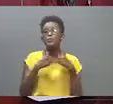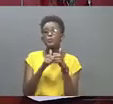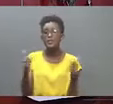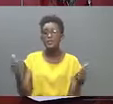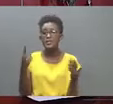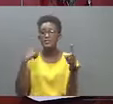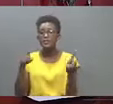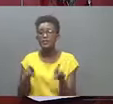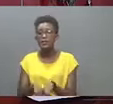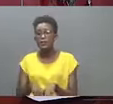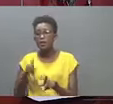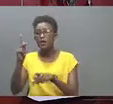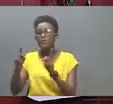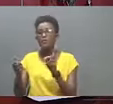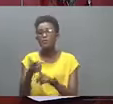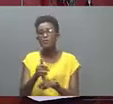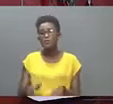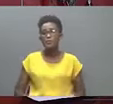livelihood, your